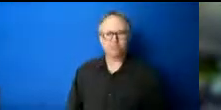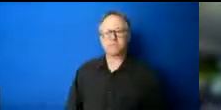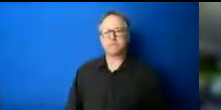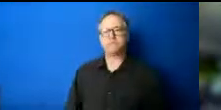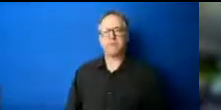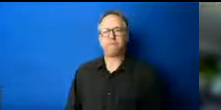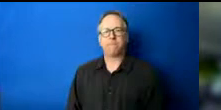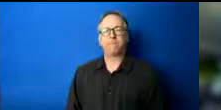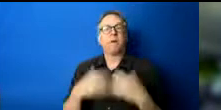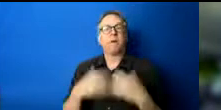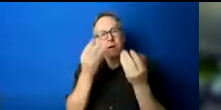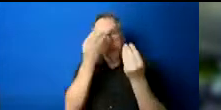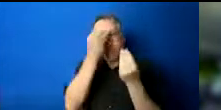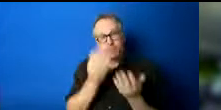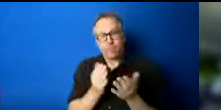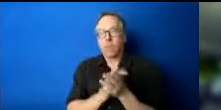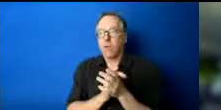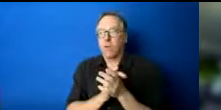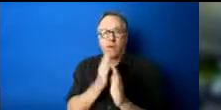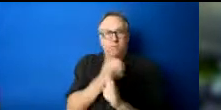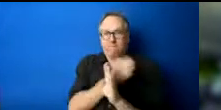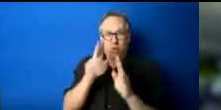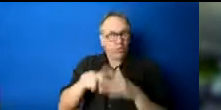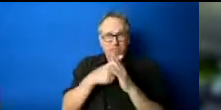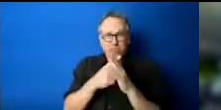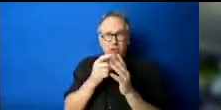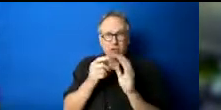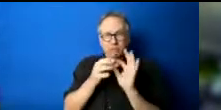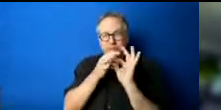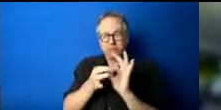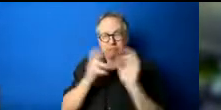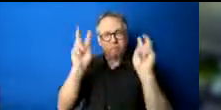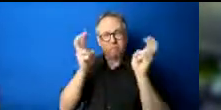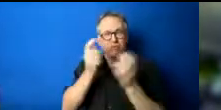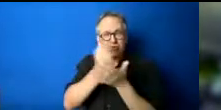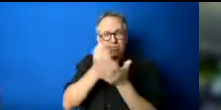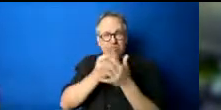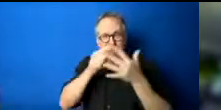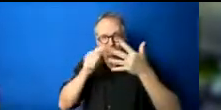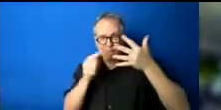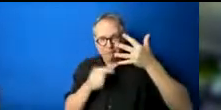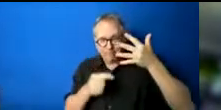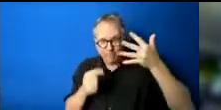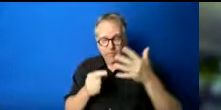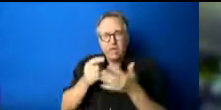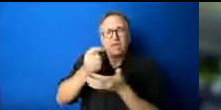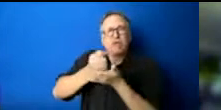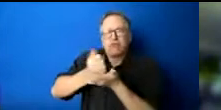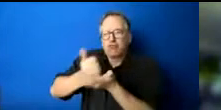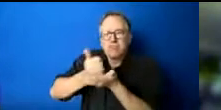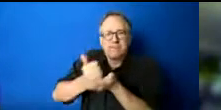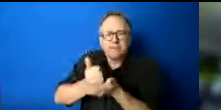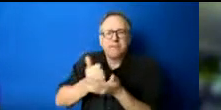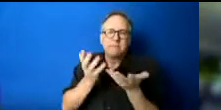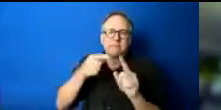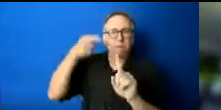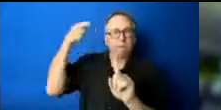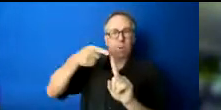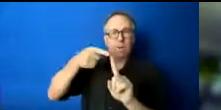So just a quick note before we jump into treatment is that treatment is really designed to